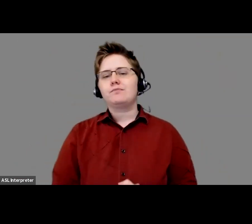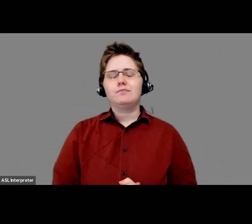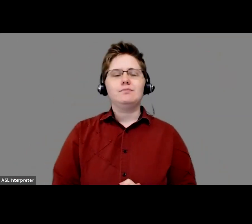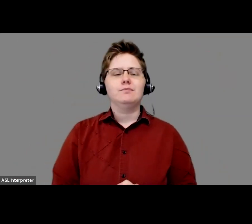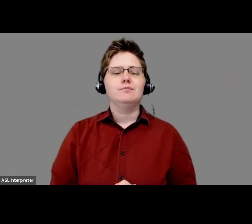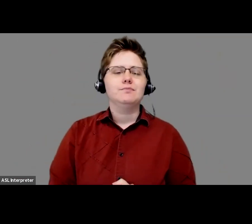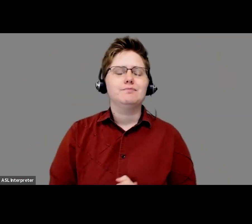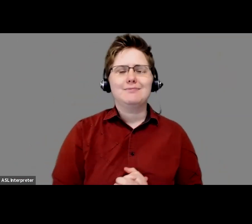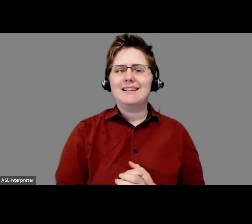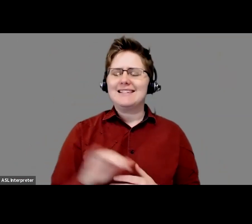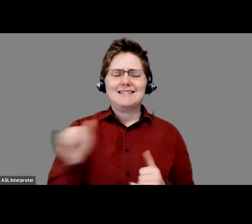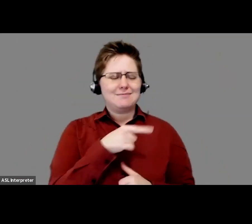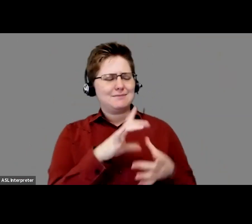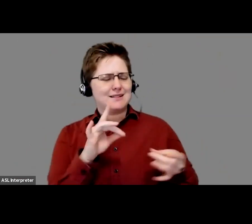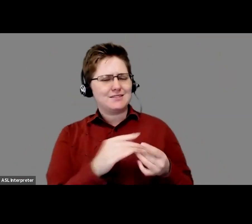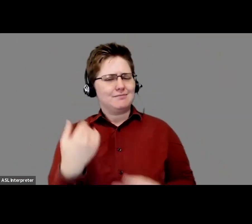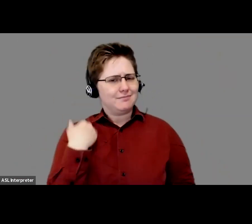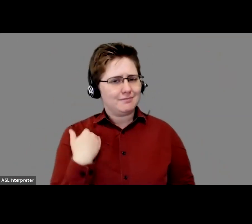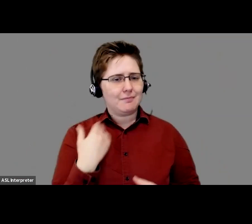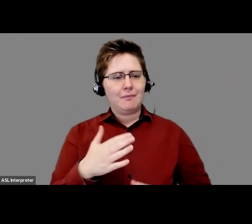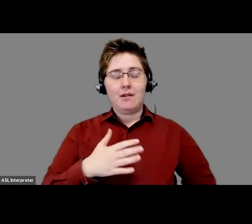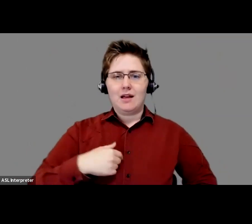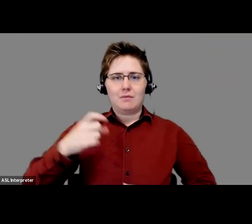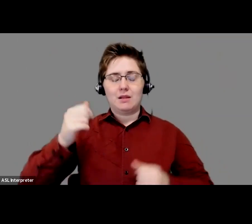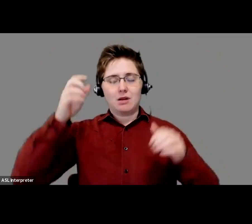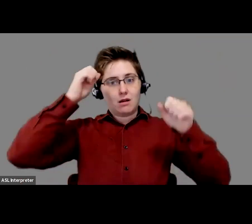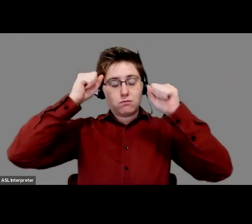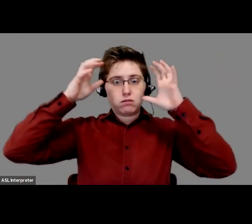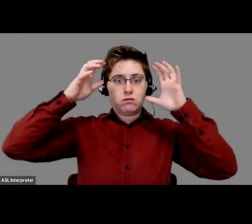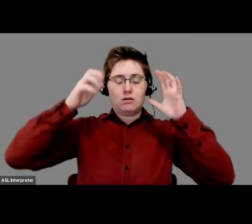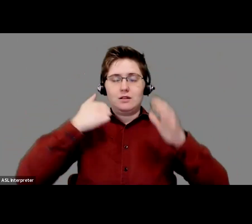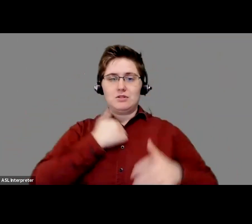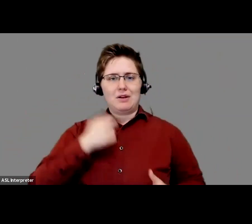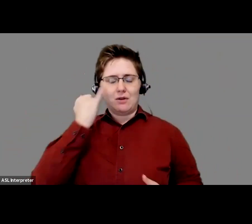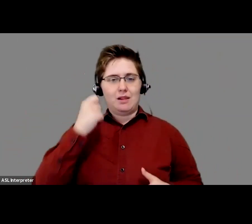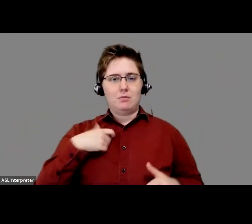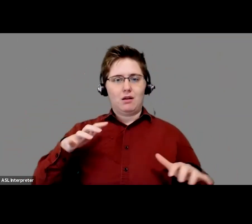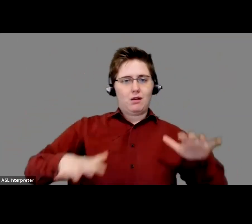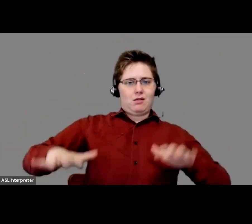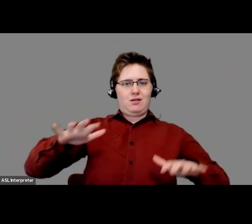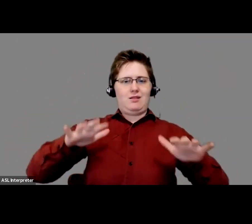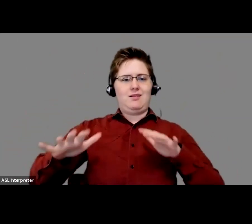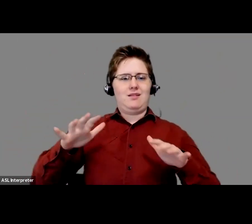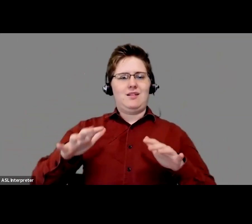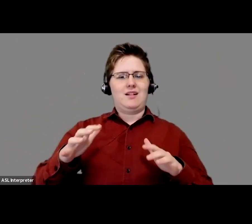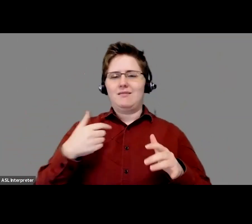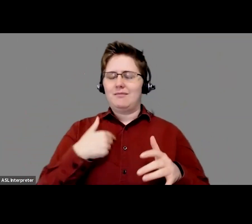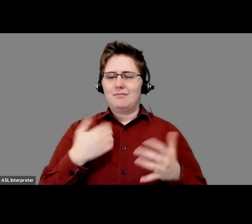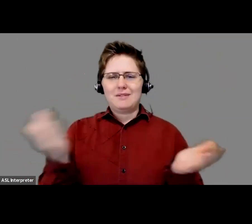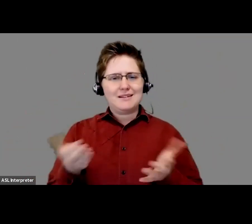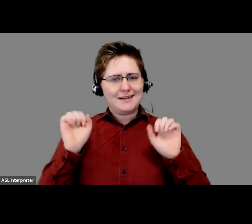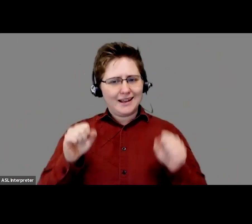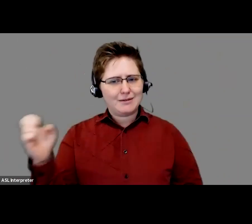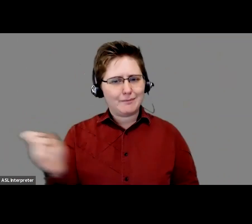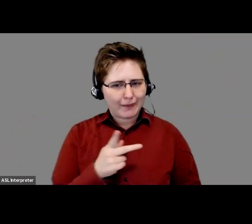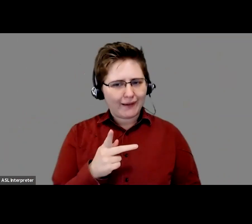It's kind of, as Katie mentioned, my mind's a little bit blown, so I'm sorry if I'm a little off. Just to be able to be back and